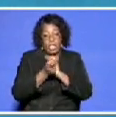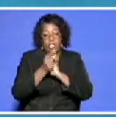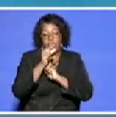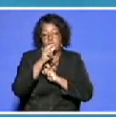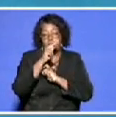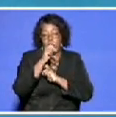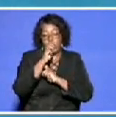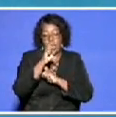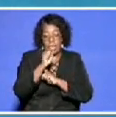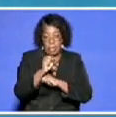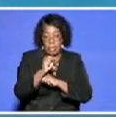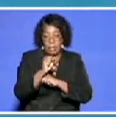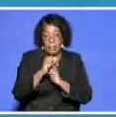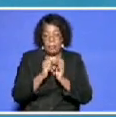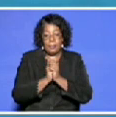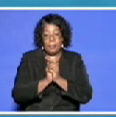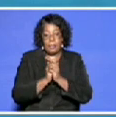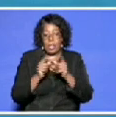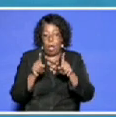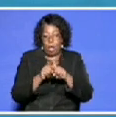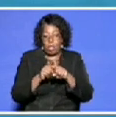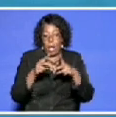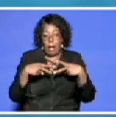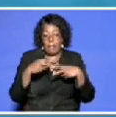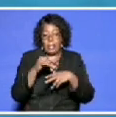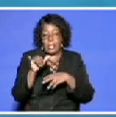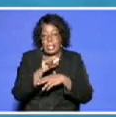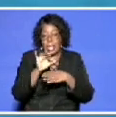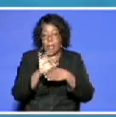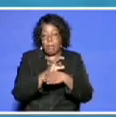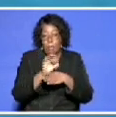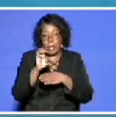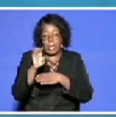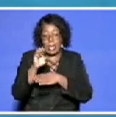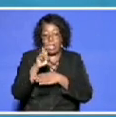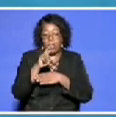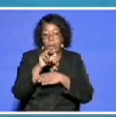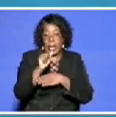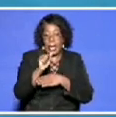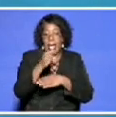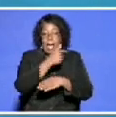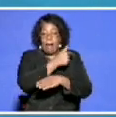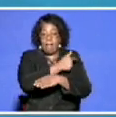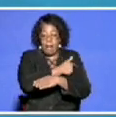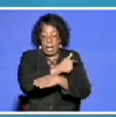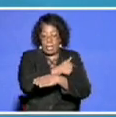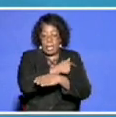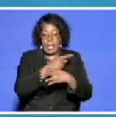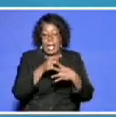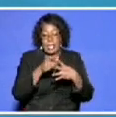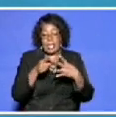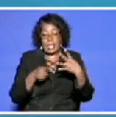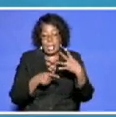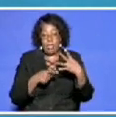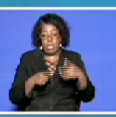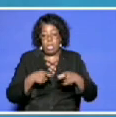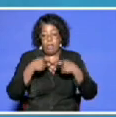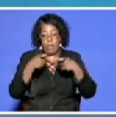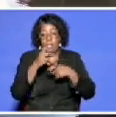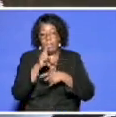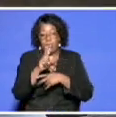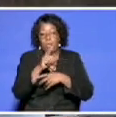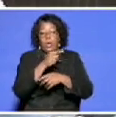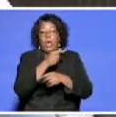material. Comirnaty has the same formulation as the EUA vaccine and is administered as a series of 2 doses, 3 weeks